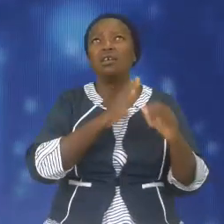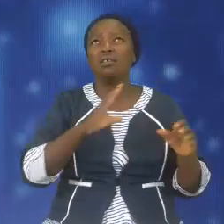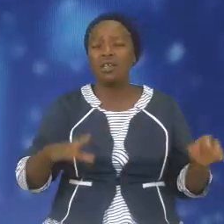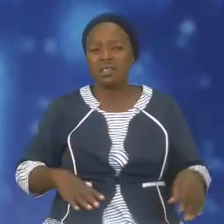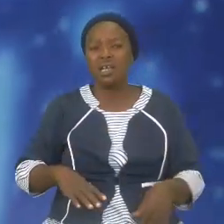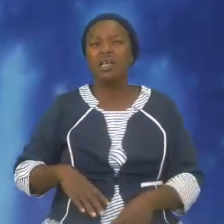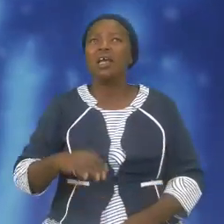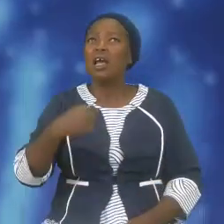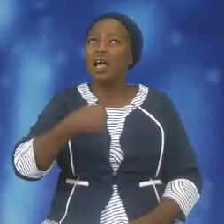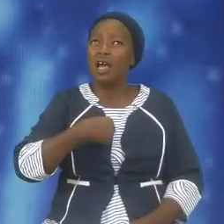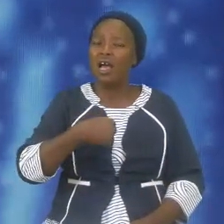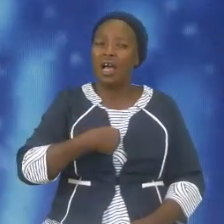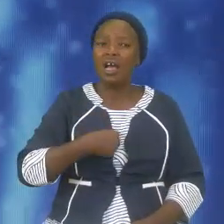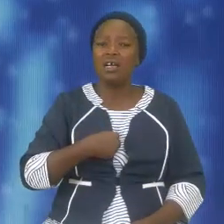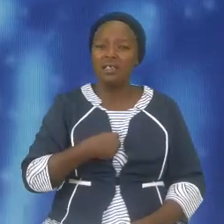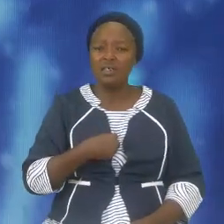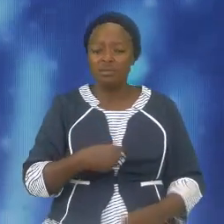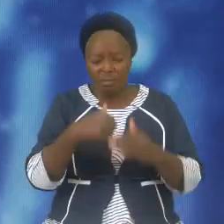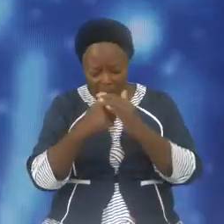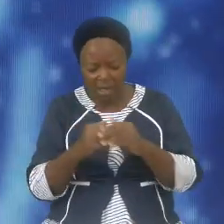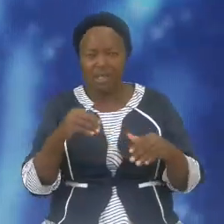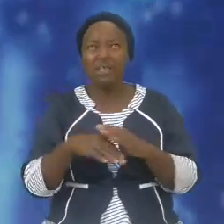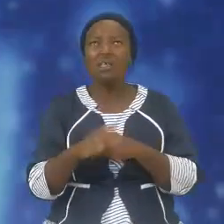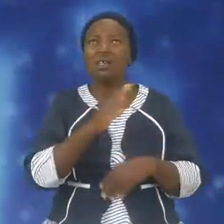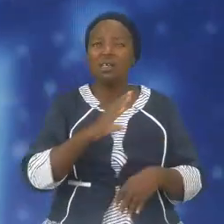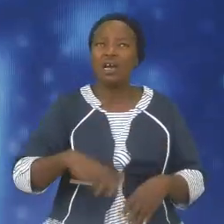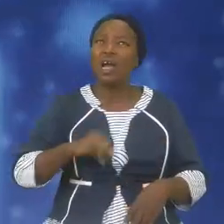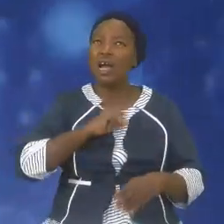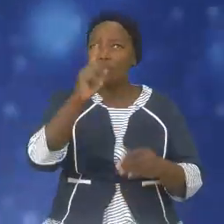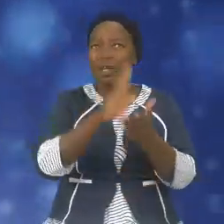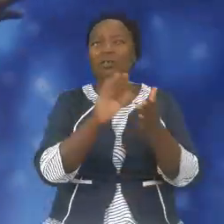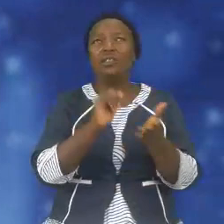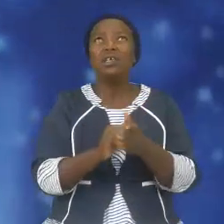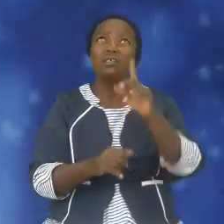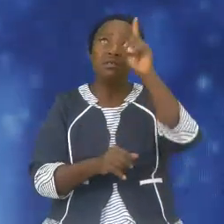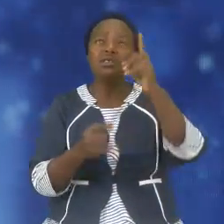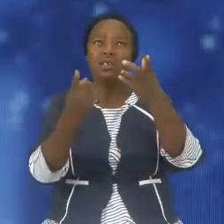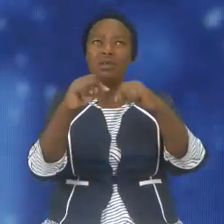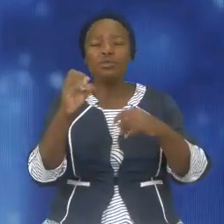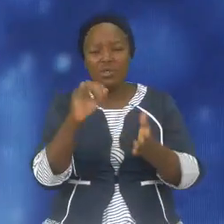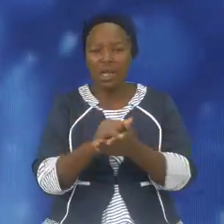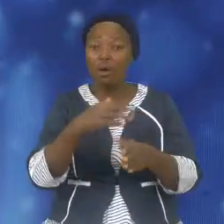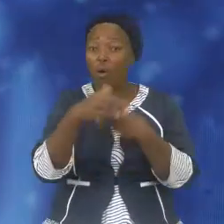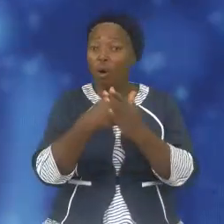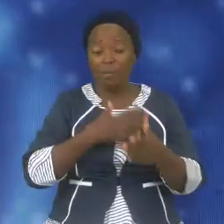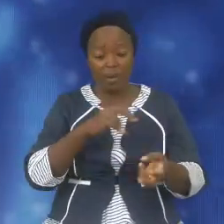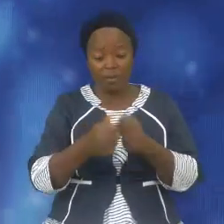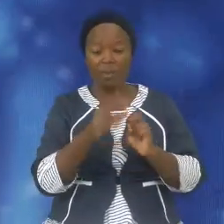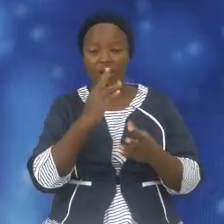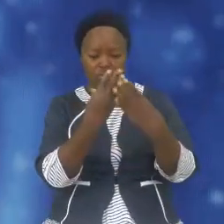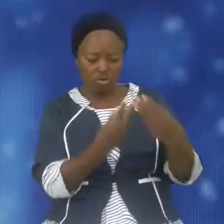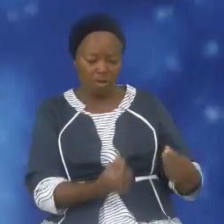I hide in Christ, I believe that he came so that all my problems are solved,